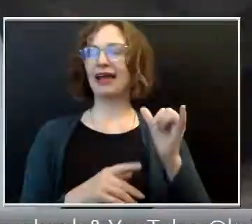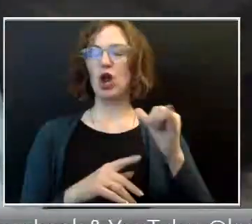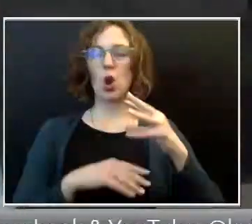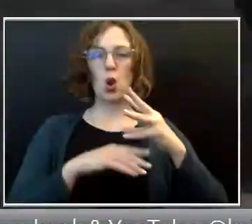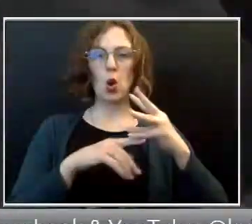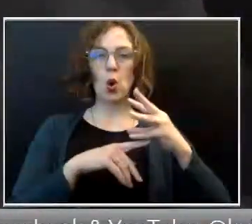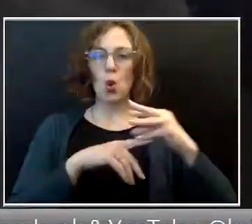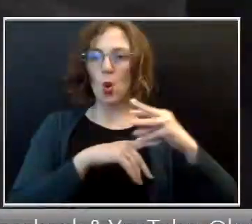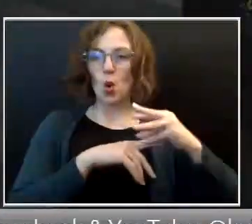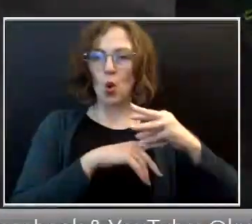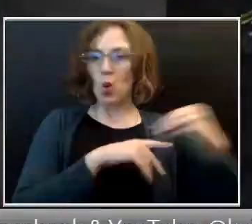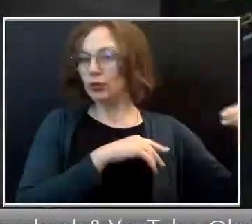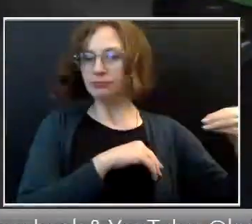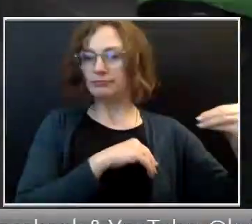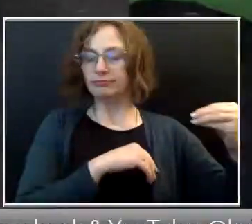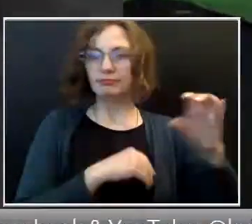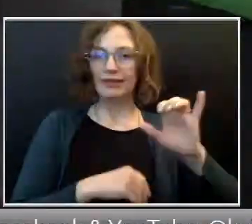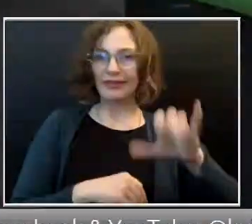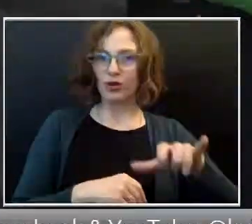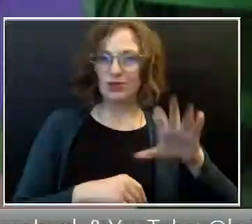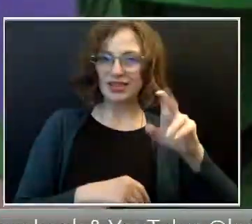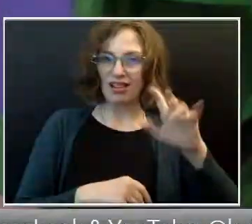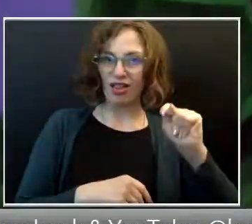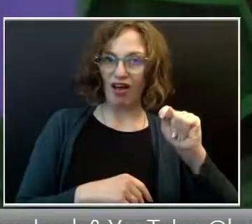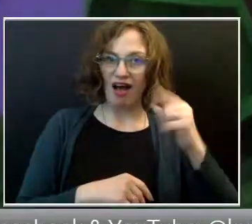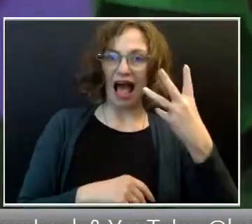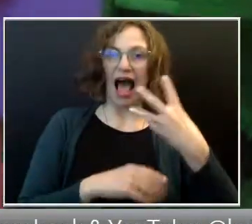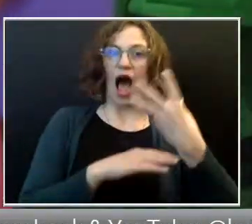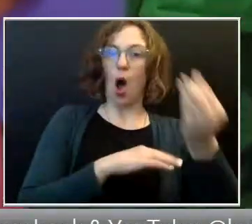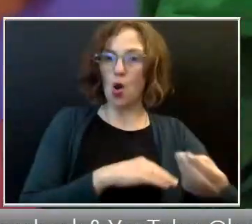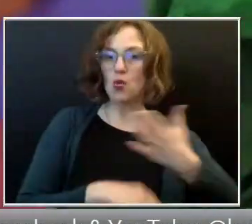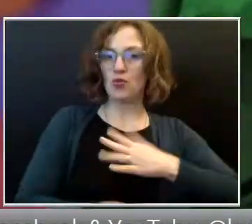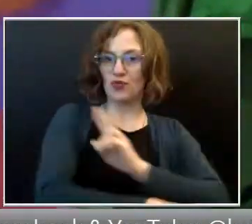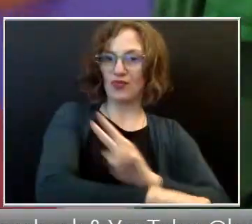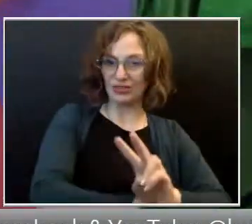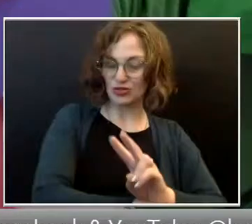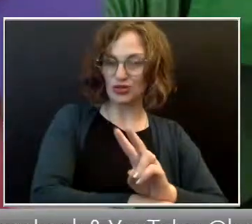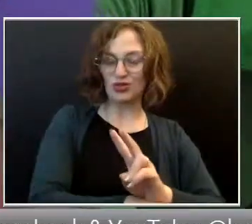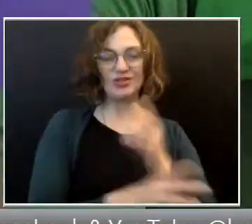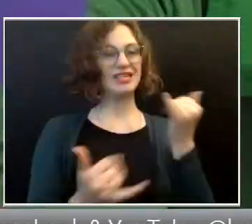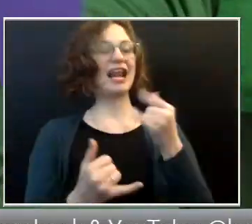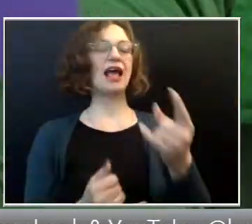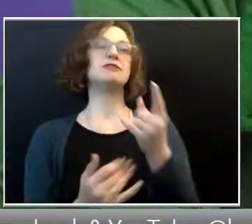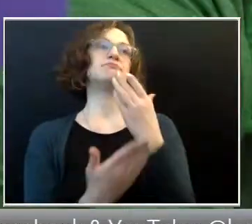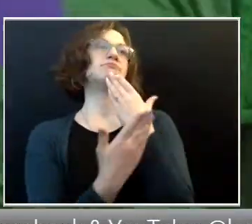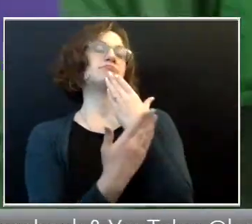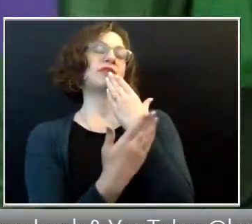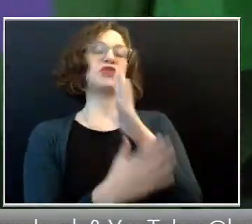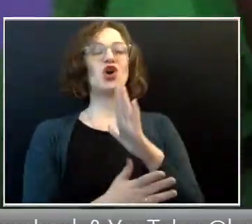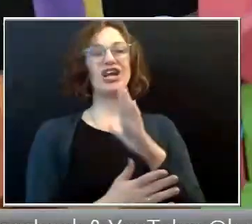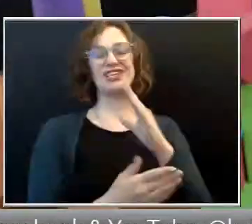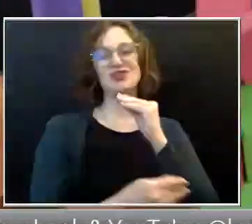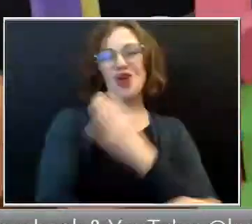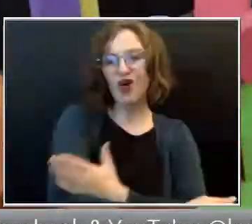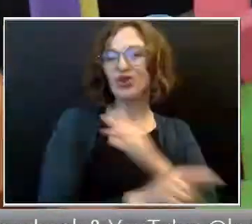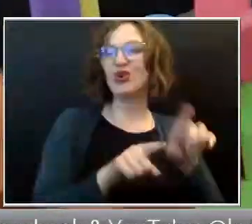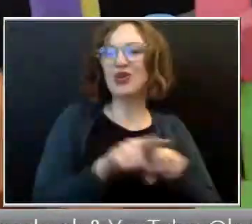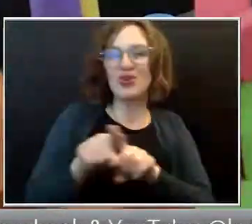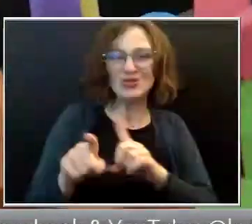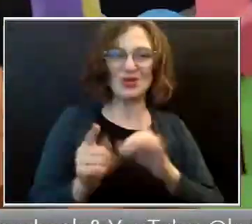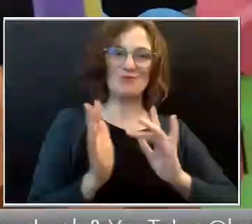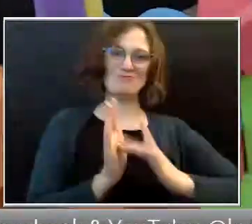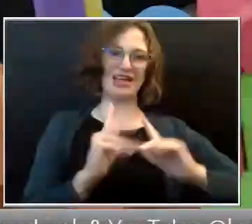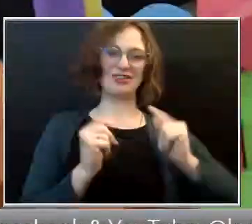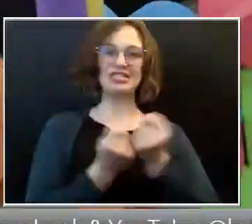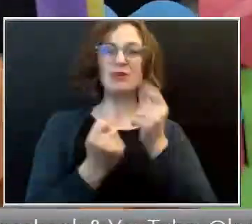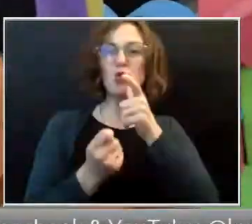this day with his little girl, Doug is so grateful for the medical team that saved his life, a team that would not have had the chance if his little girl